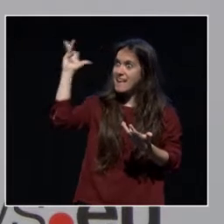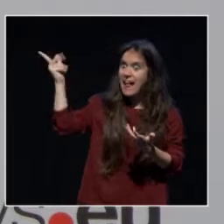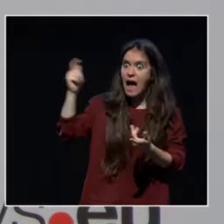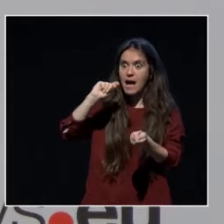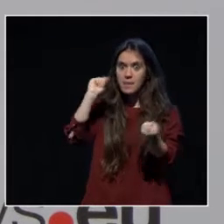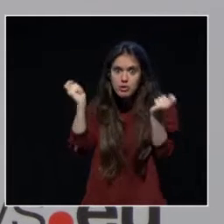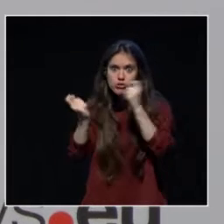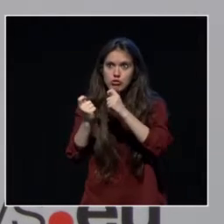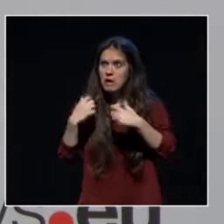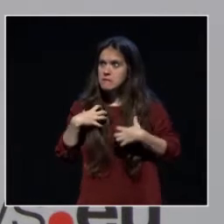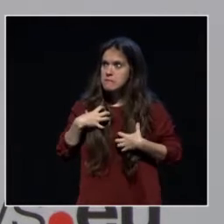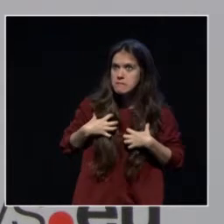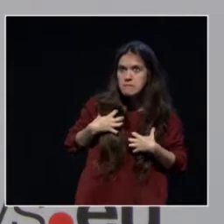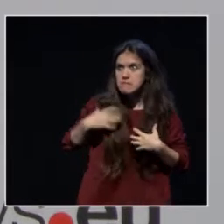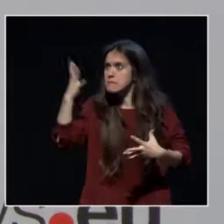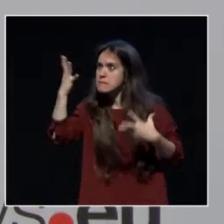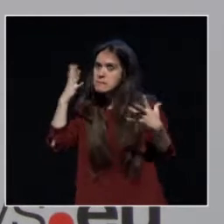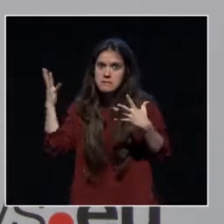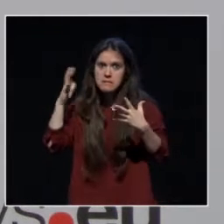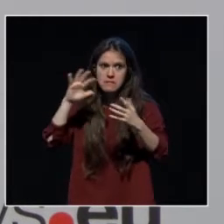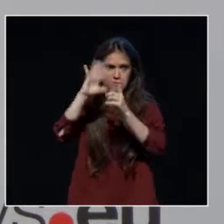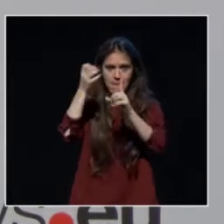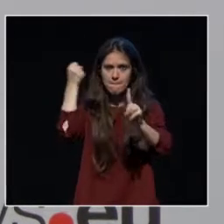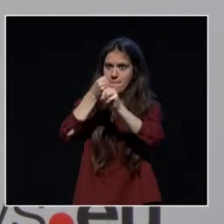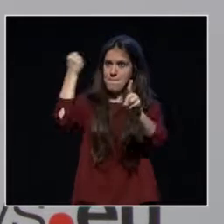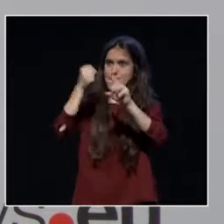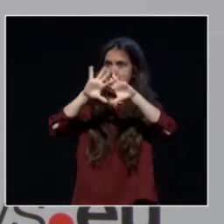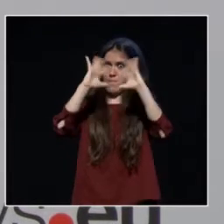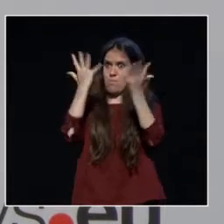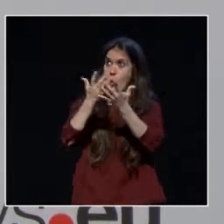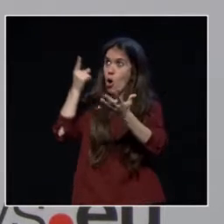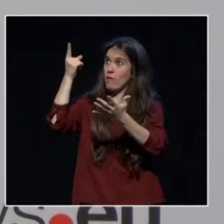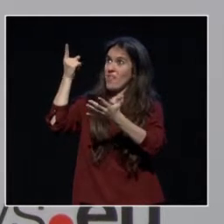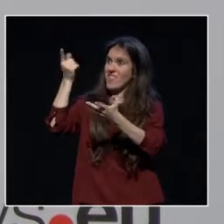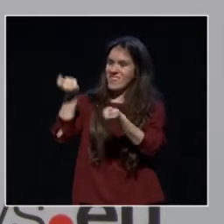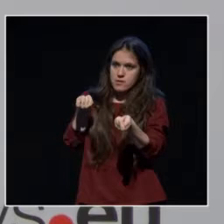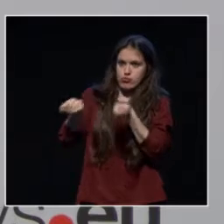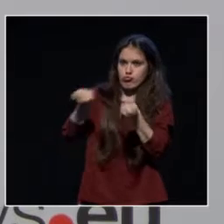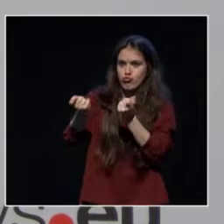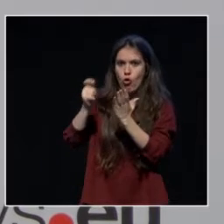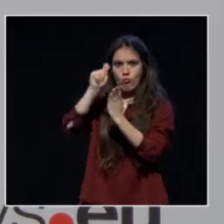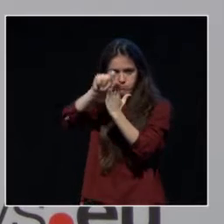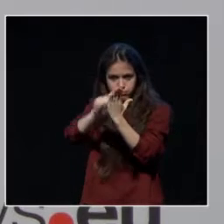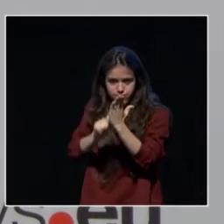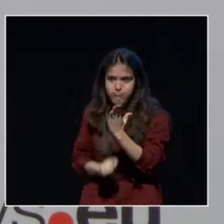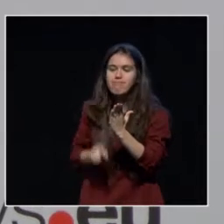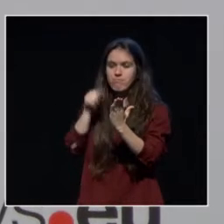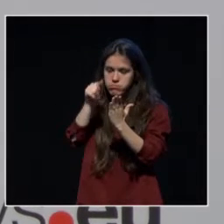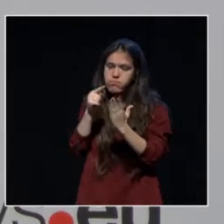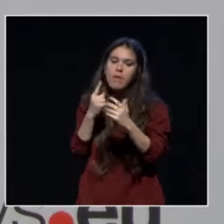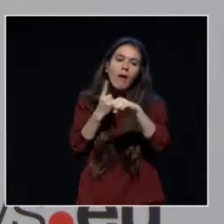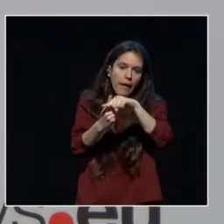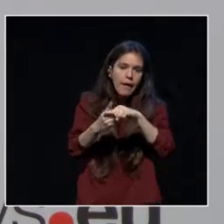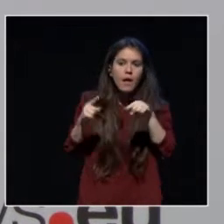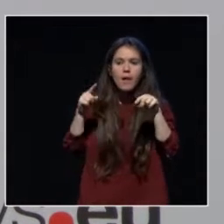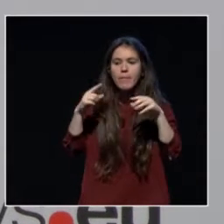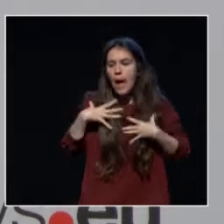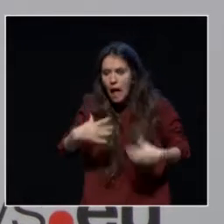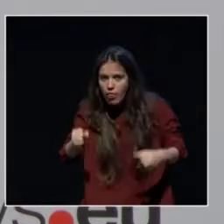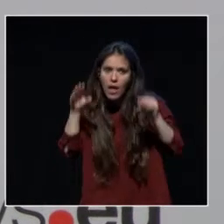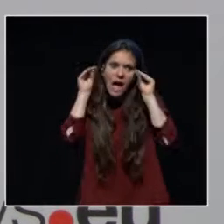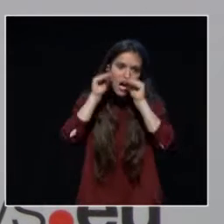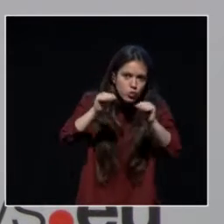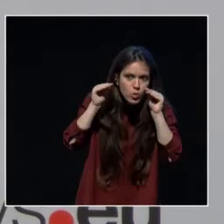environmental damage under control, together with the imperatives of health and education and